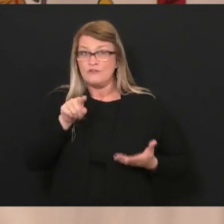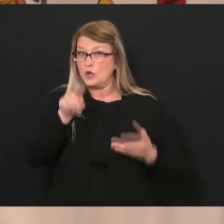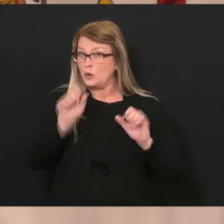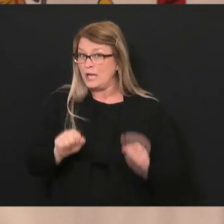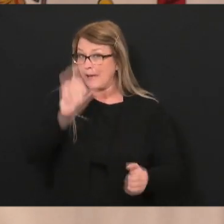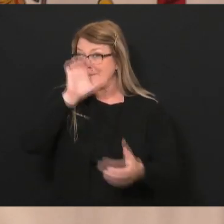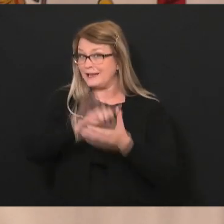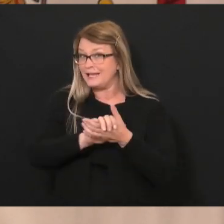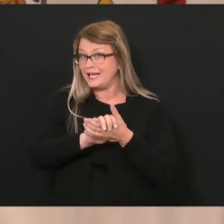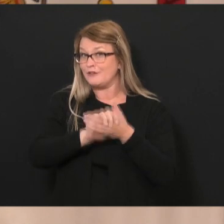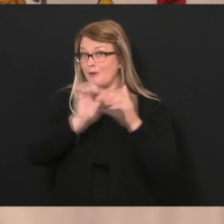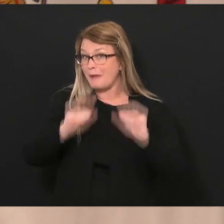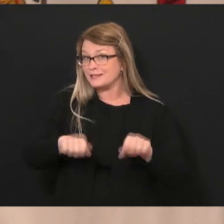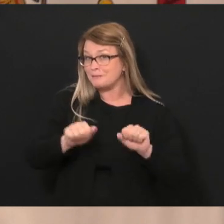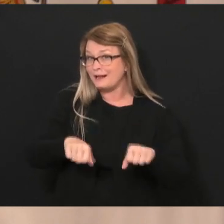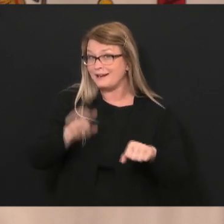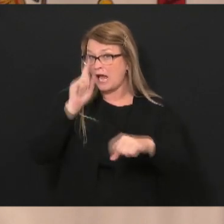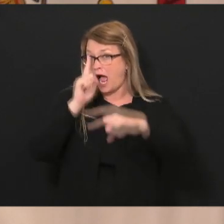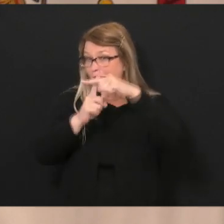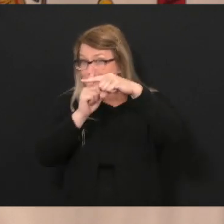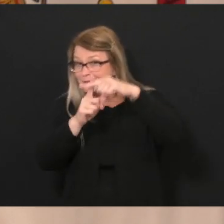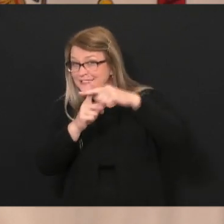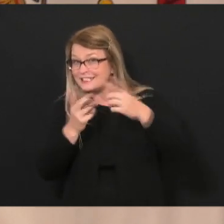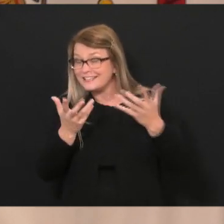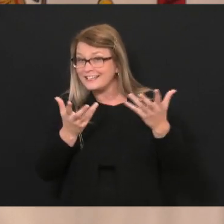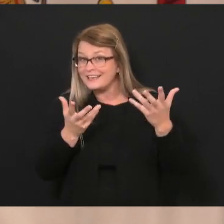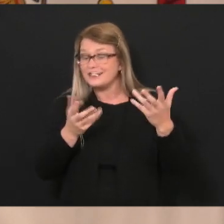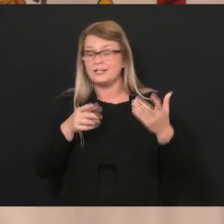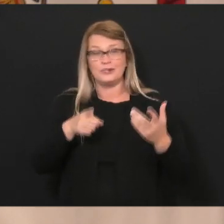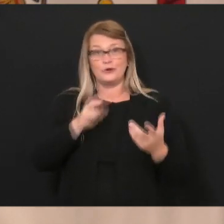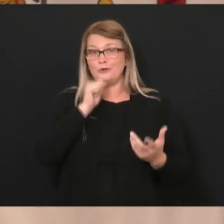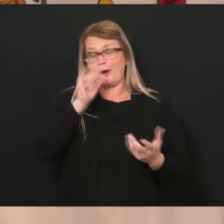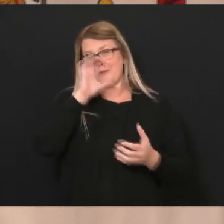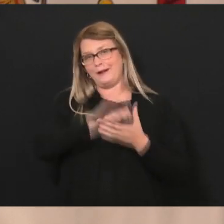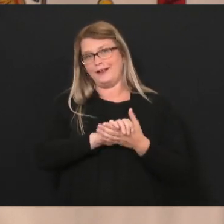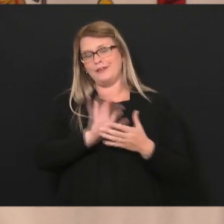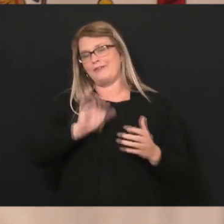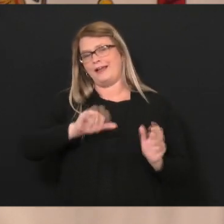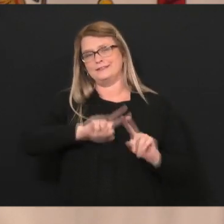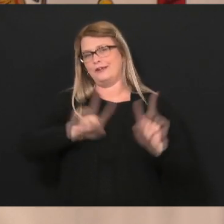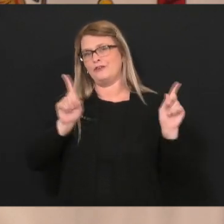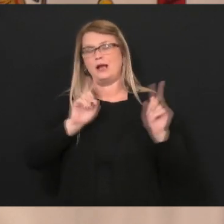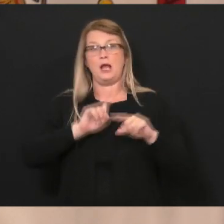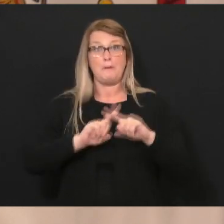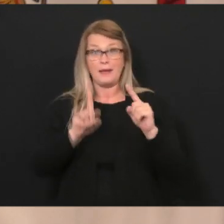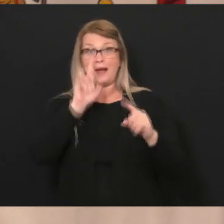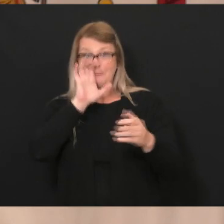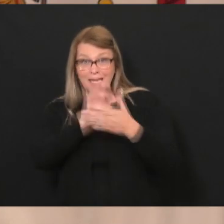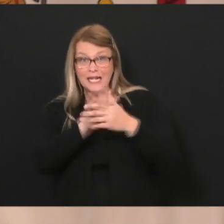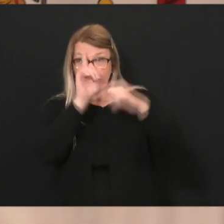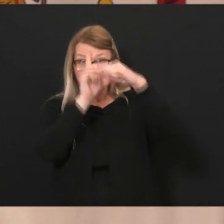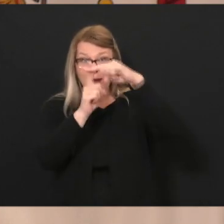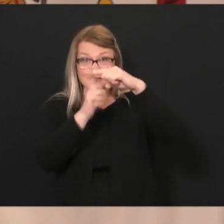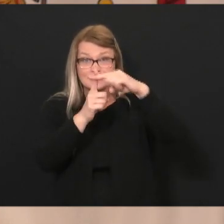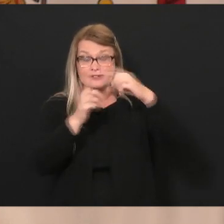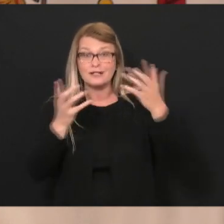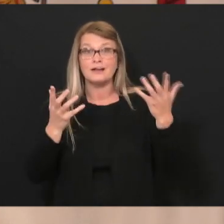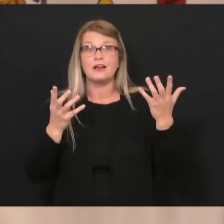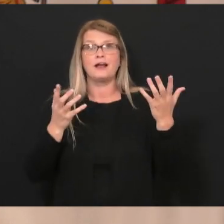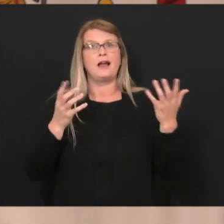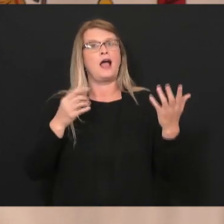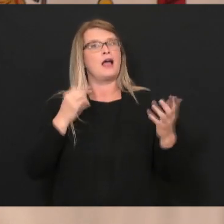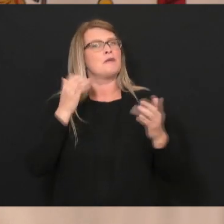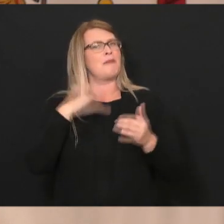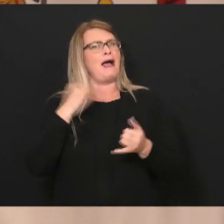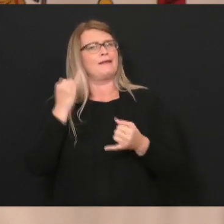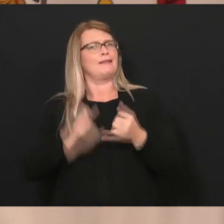possibility today, now, if you don't believe it's a possibility, it's a different thing. But if you believe that's a possibility, the last thing that we want to